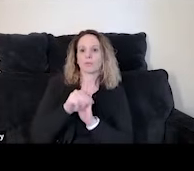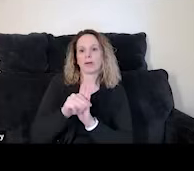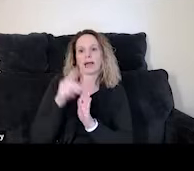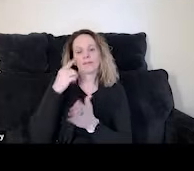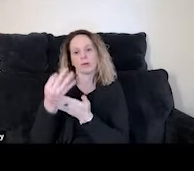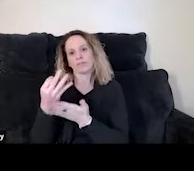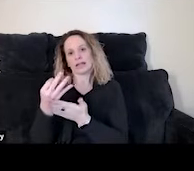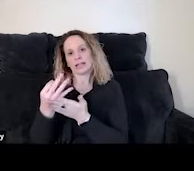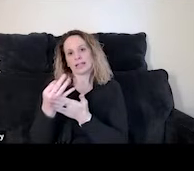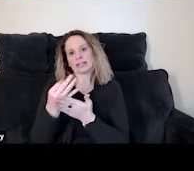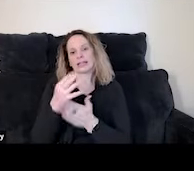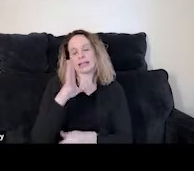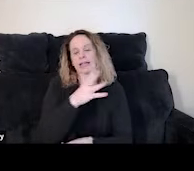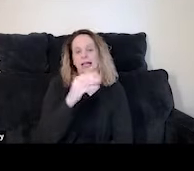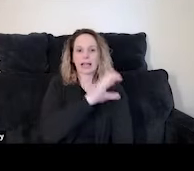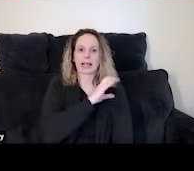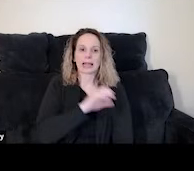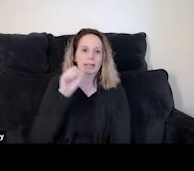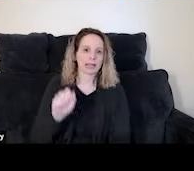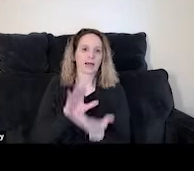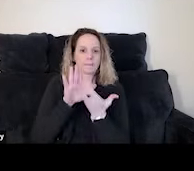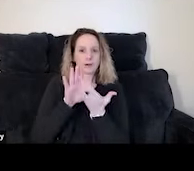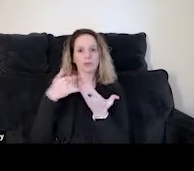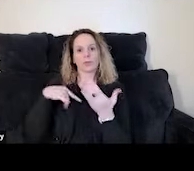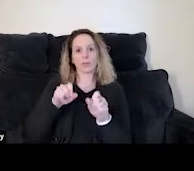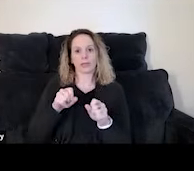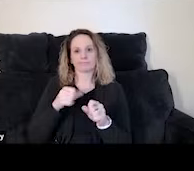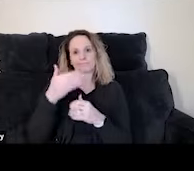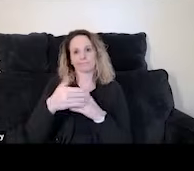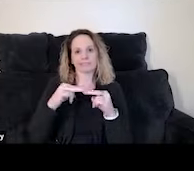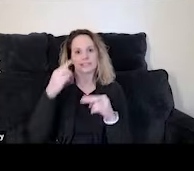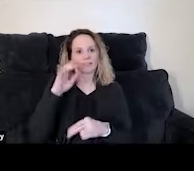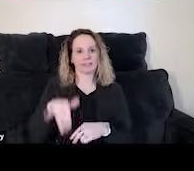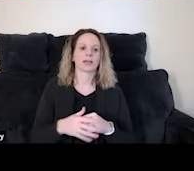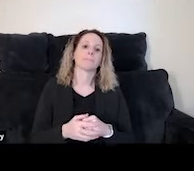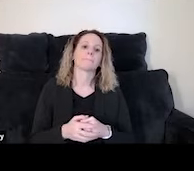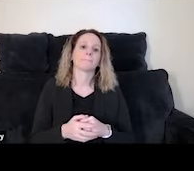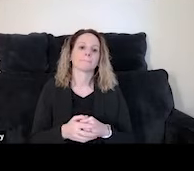financing and clinical approach. And so we can move to the next slide for that.